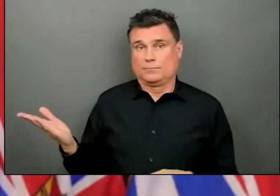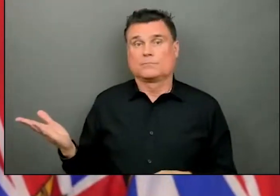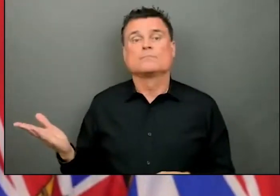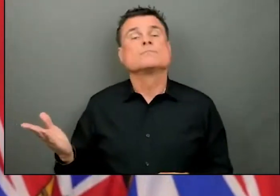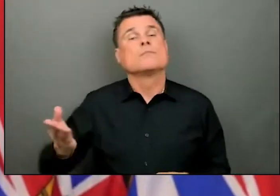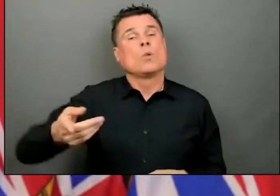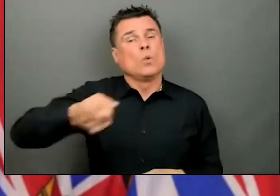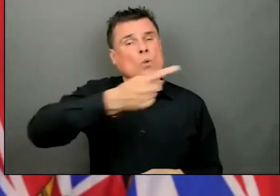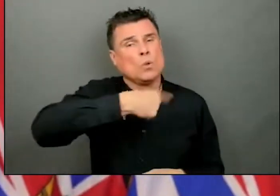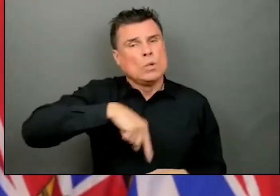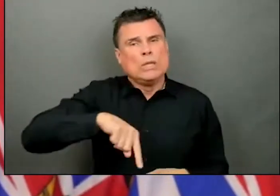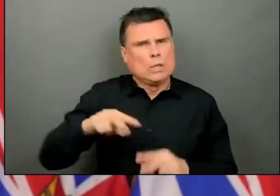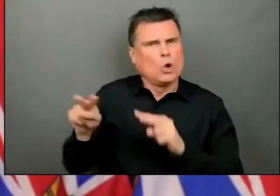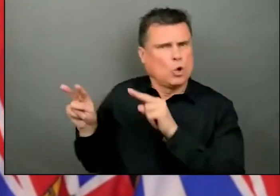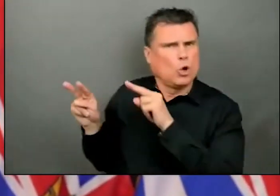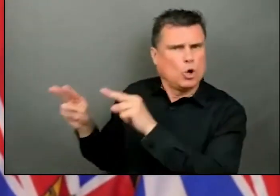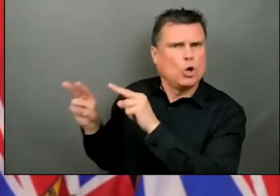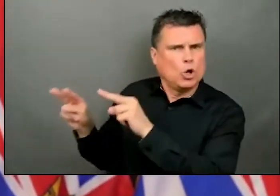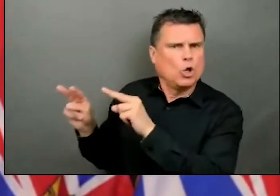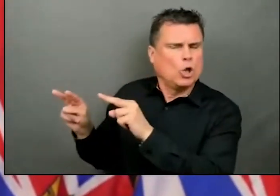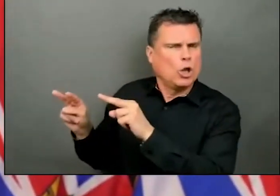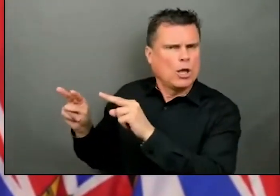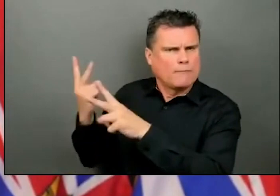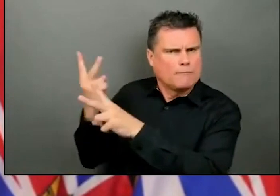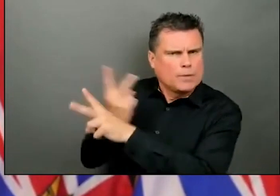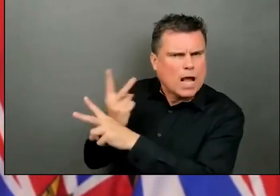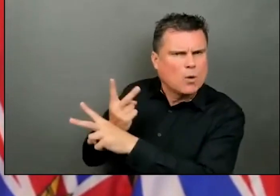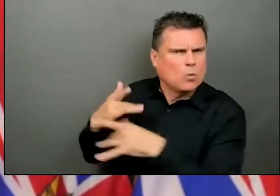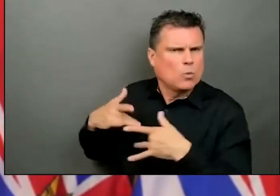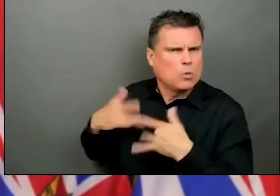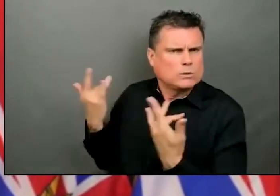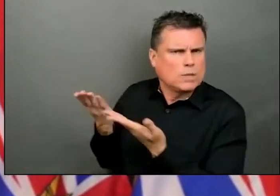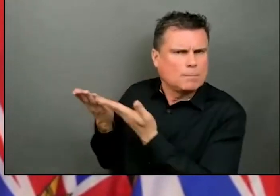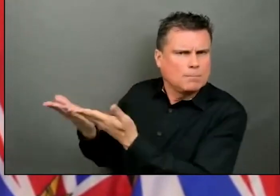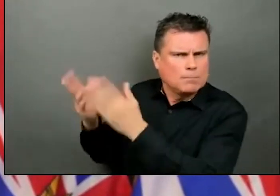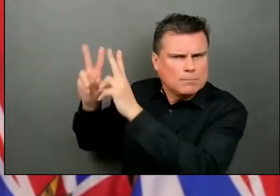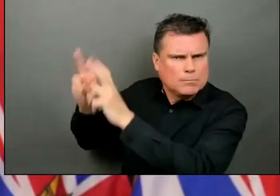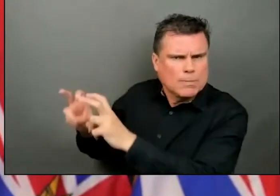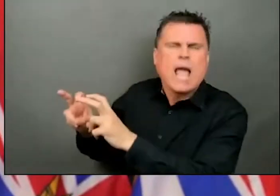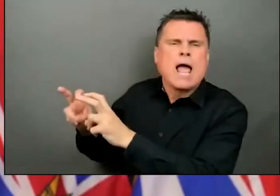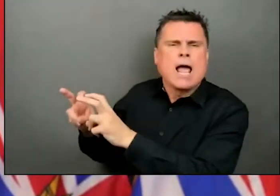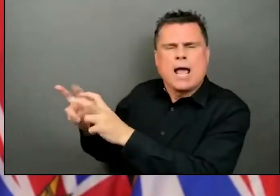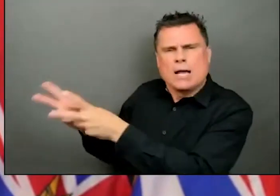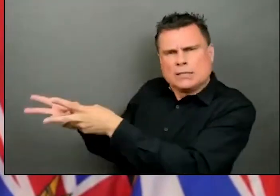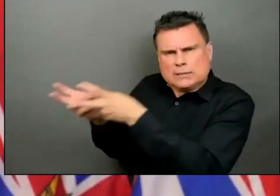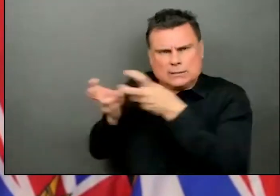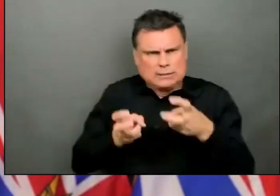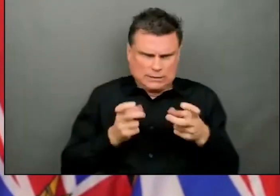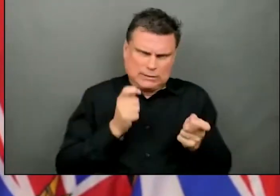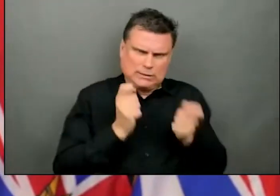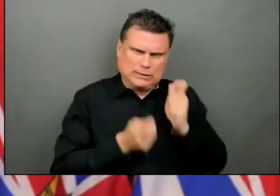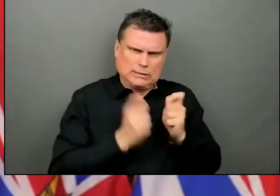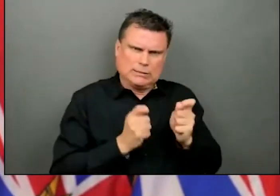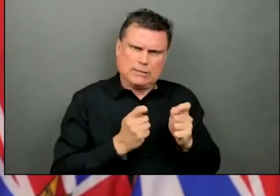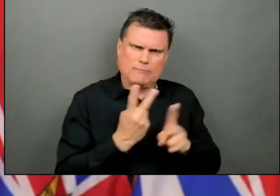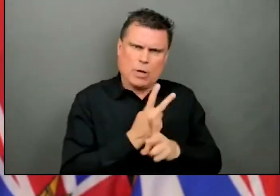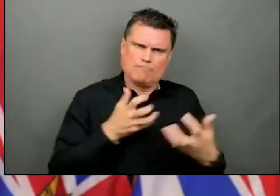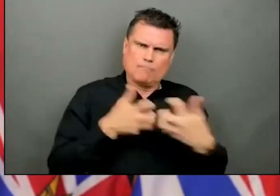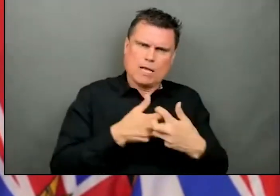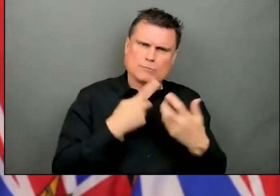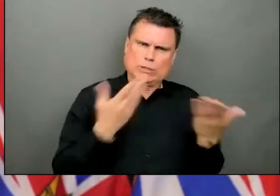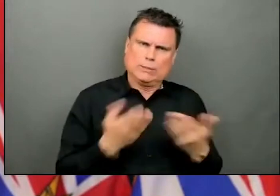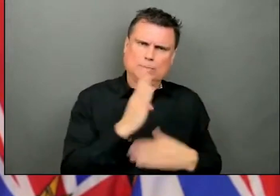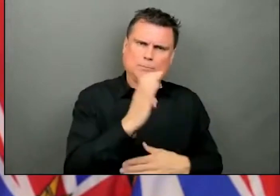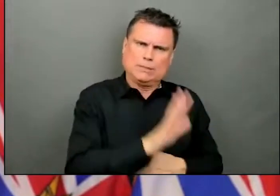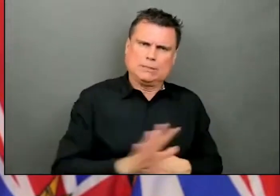Minister Farnworth will be using the Emergency Program Act to restrict people's ability to move from one health authority to another.